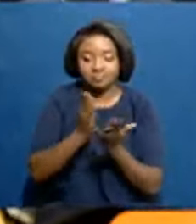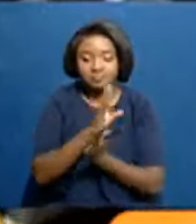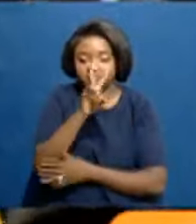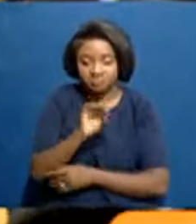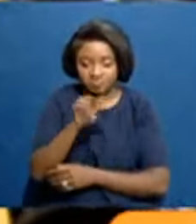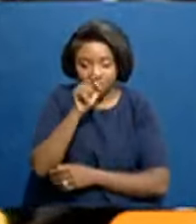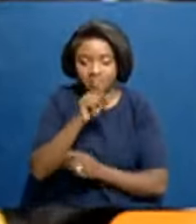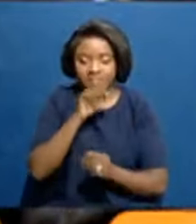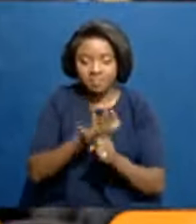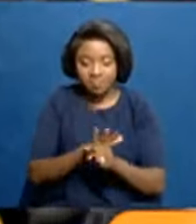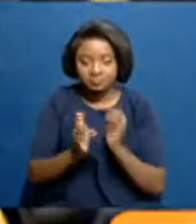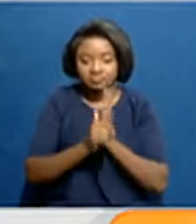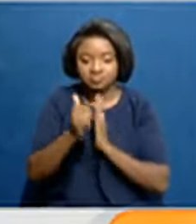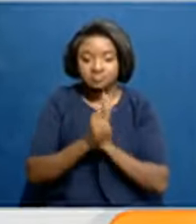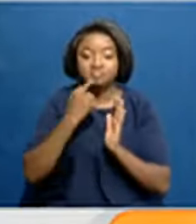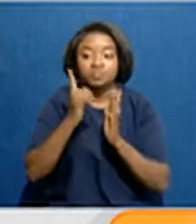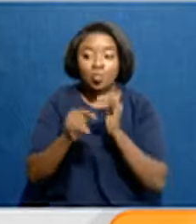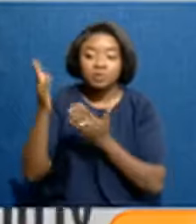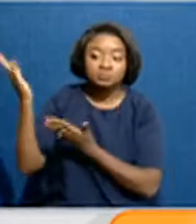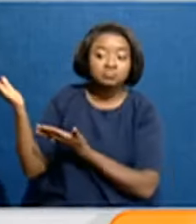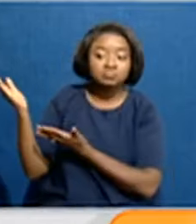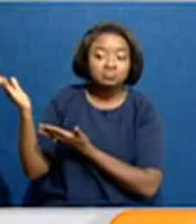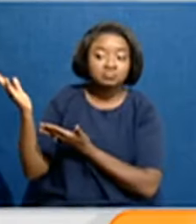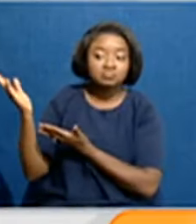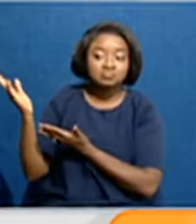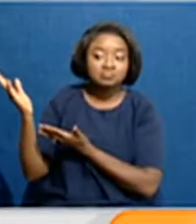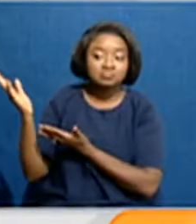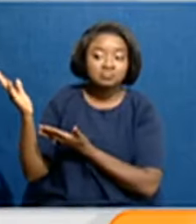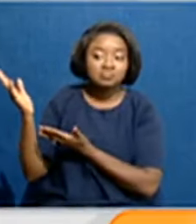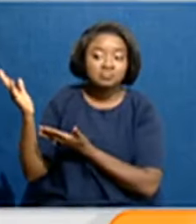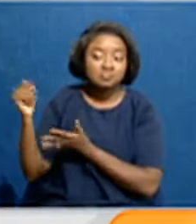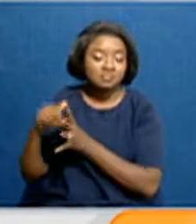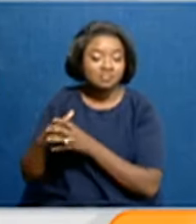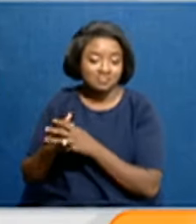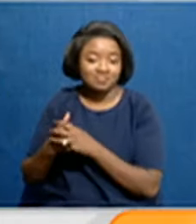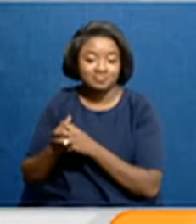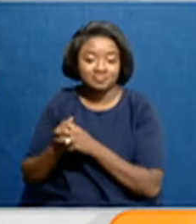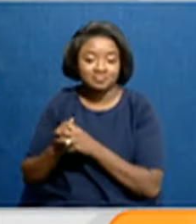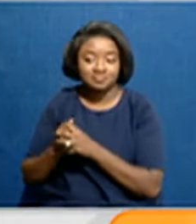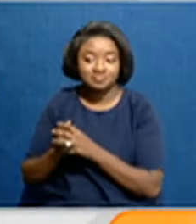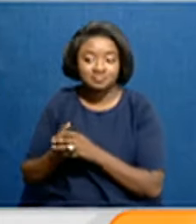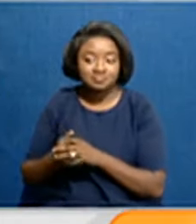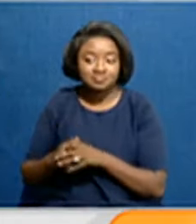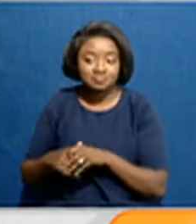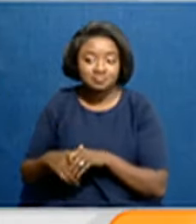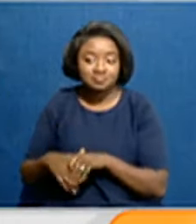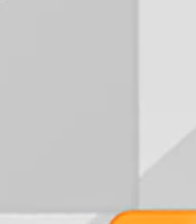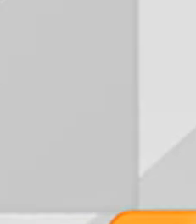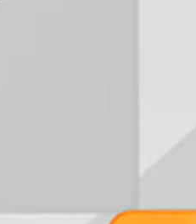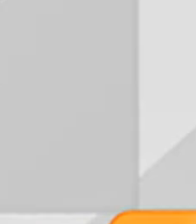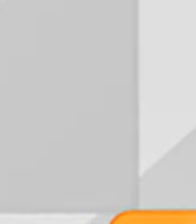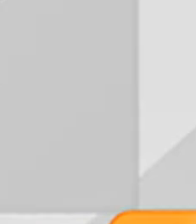the manifesto, stating, of which budget commitment of Kenya shillings 50 billion, with Kenya shillings 200 billion